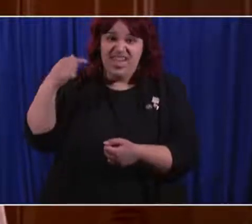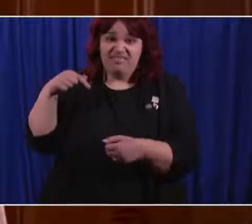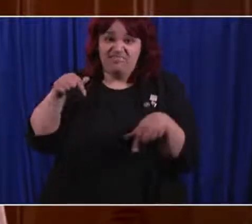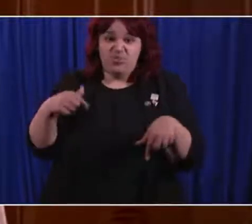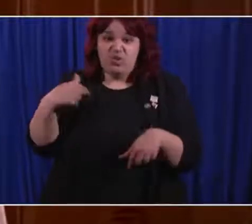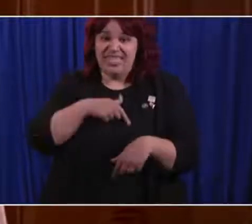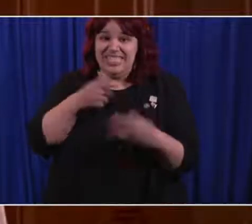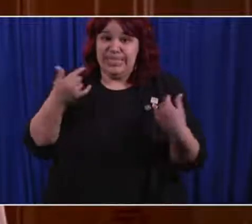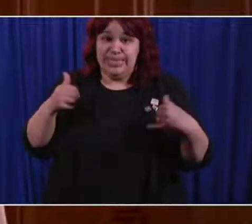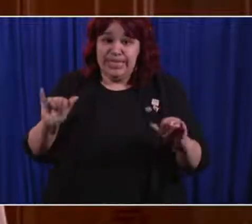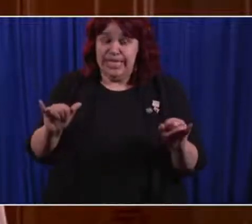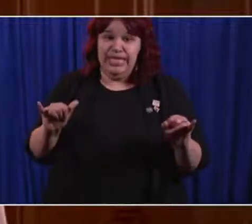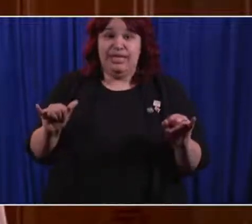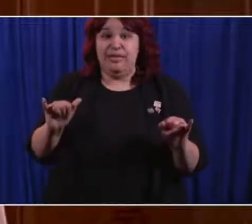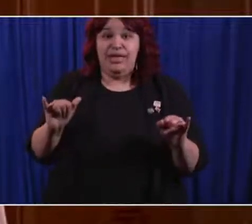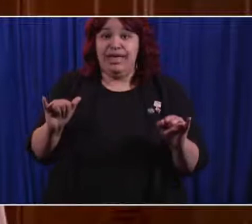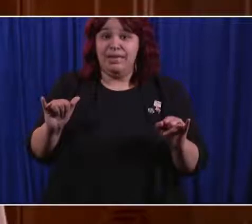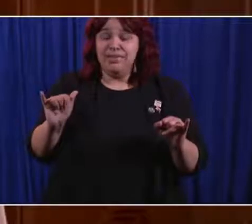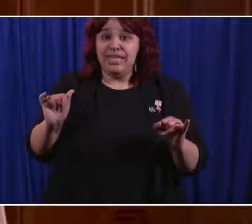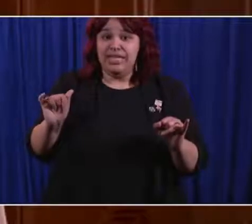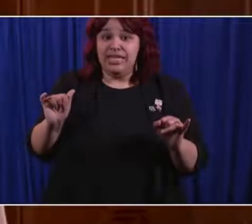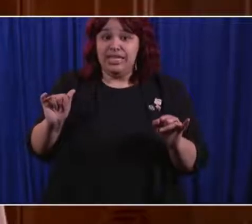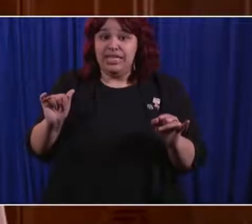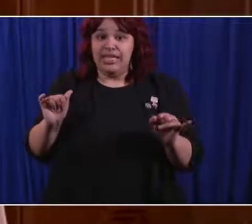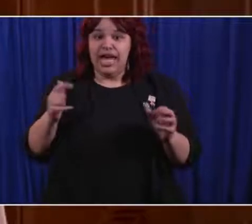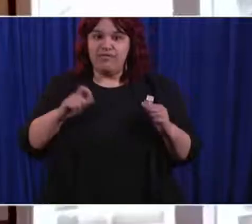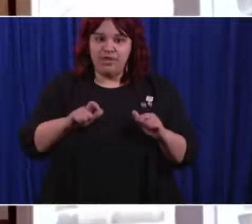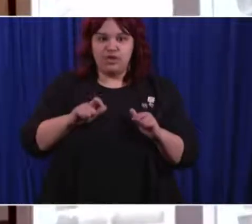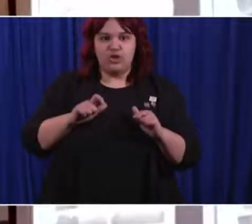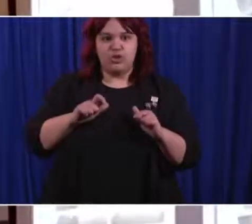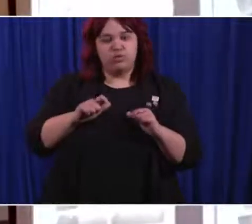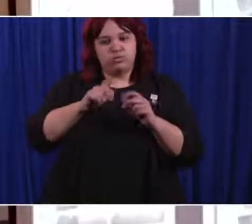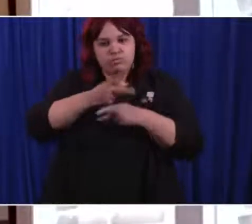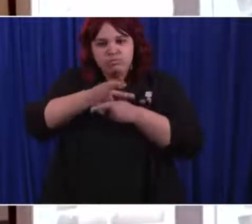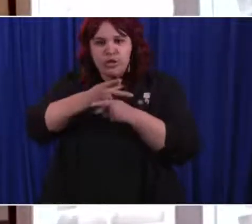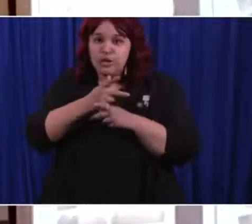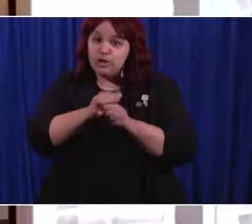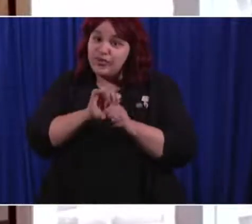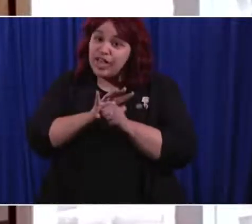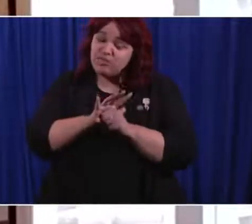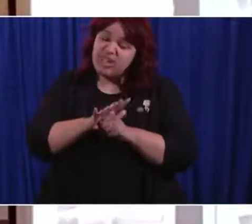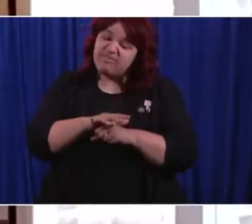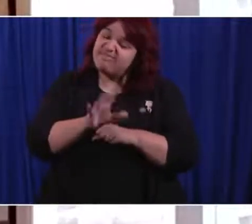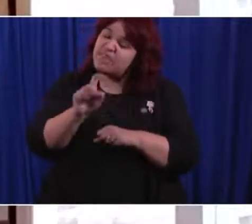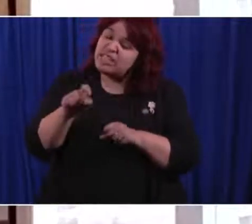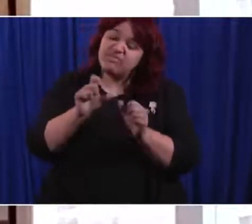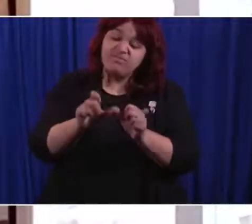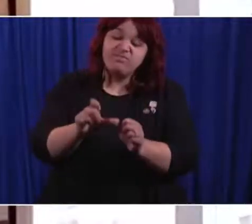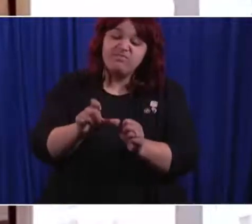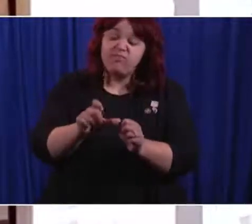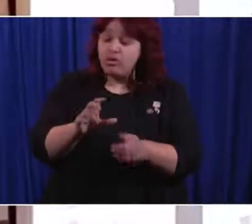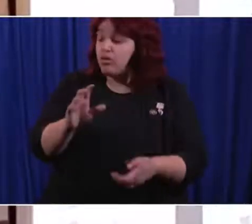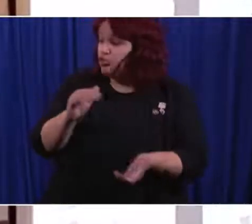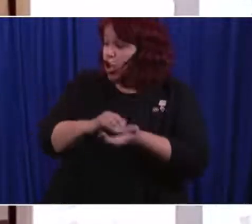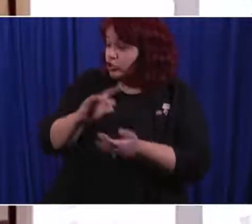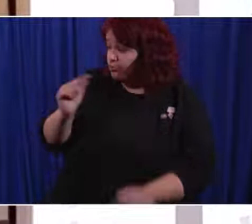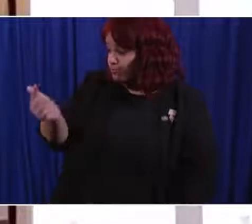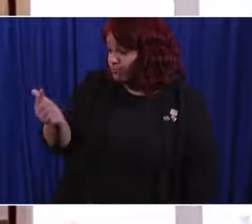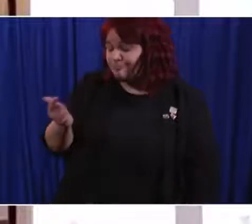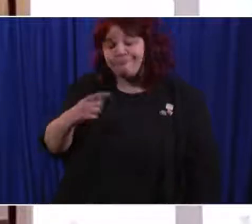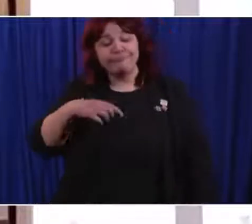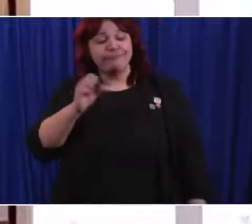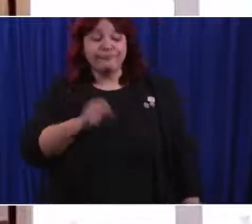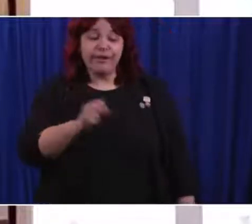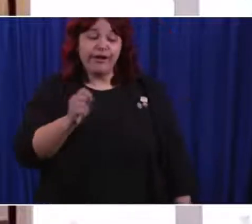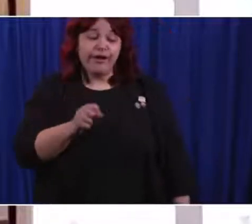you want to take the medical question? Yes, sir. Thank you. It's a very good question. However, fortunately, at this stage